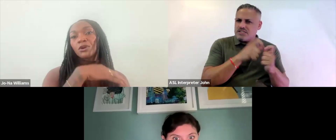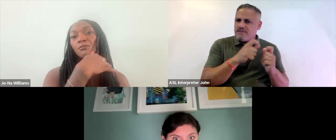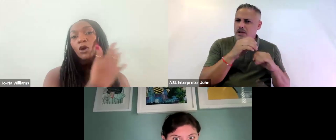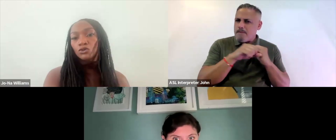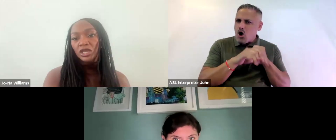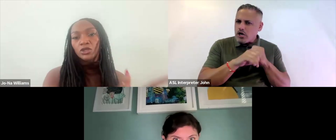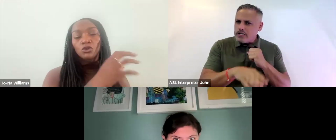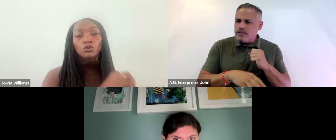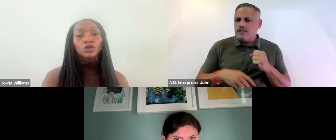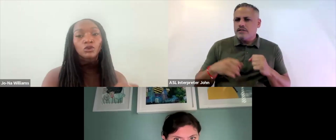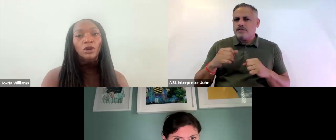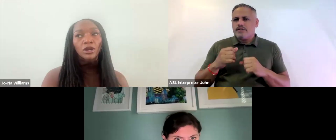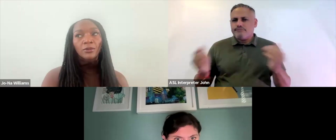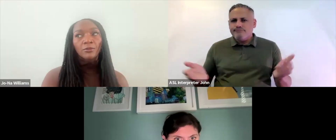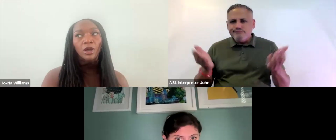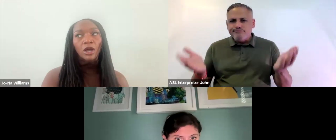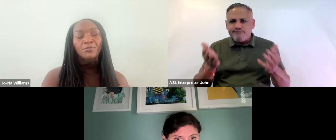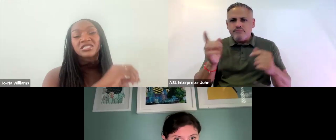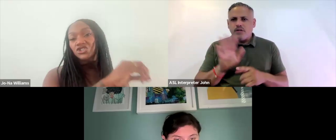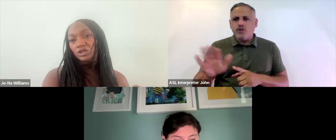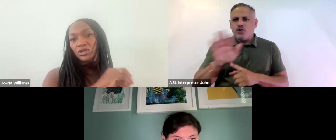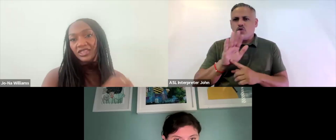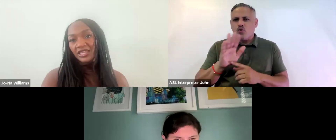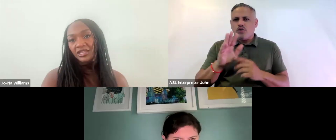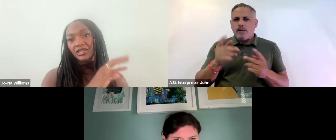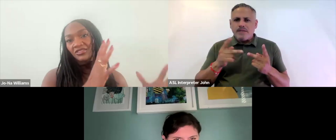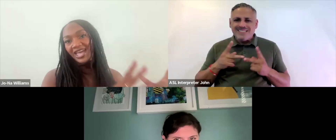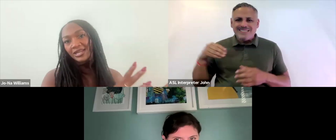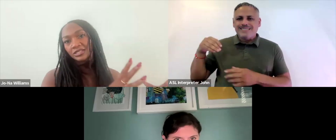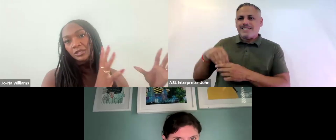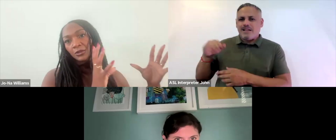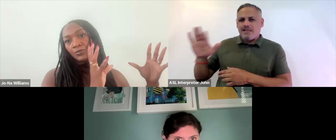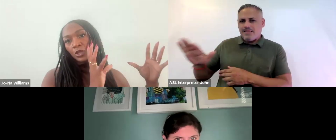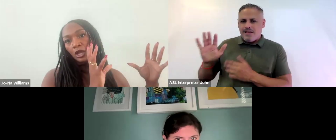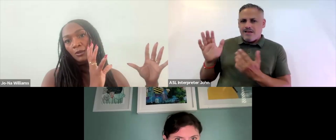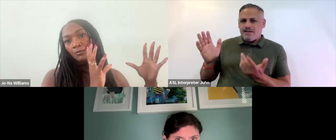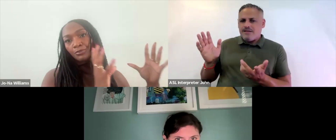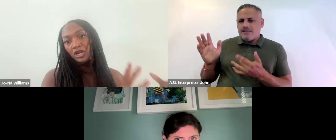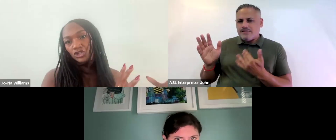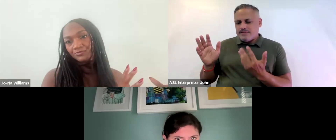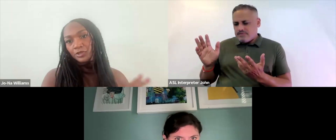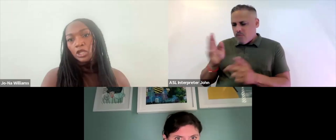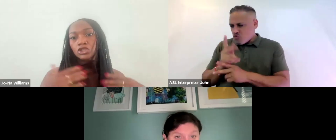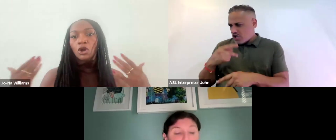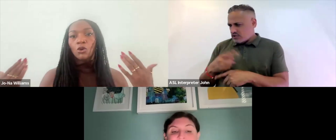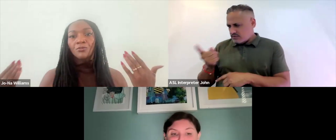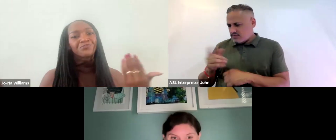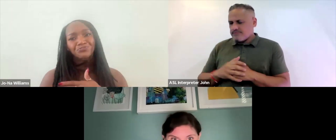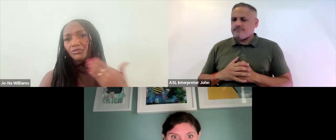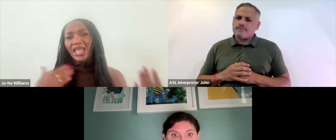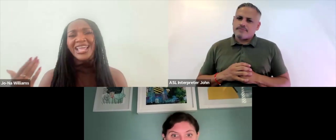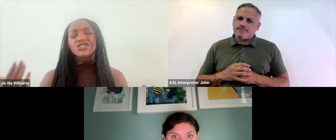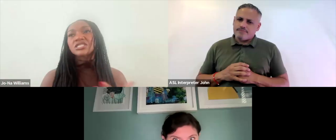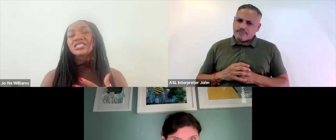marketing to promote your position within that production.